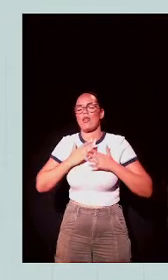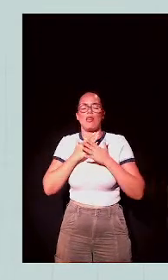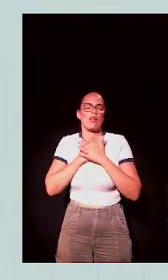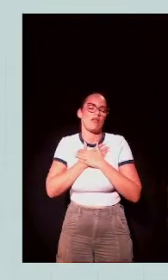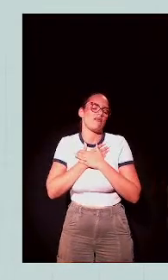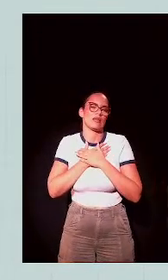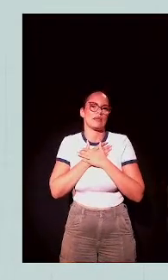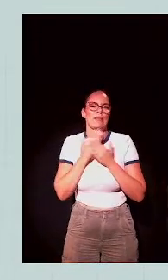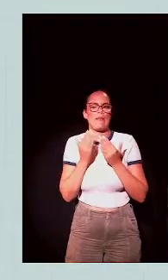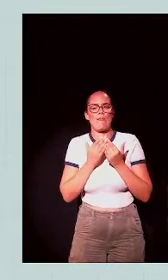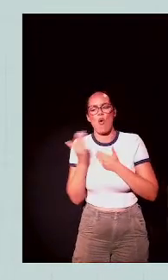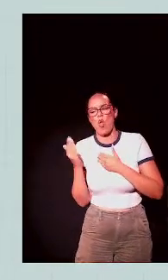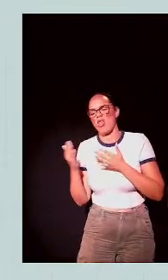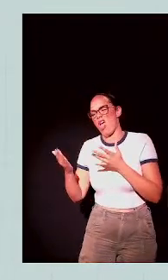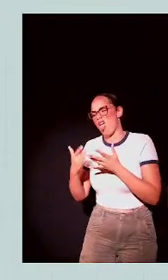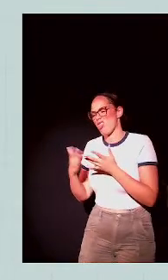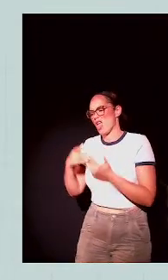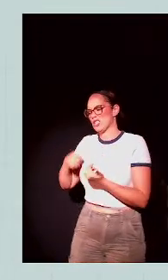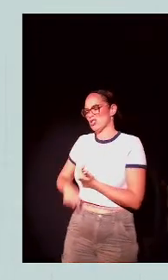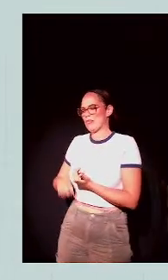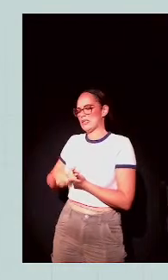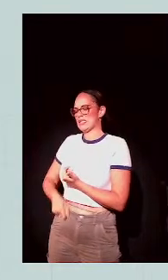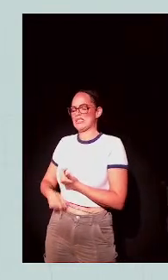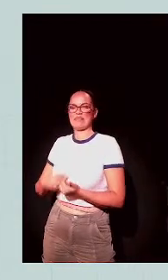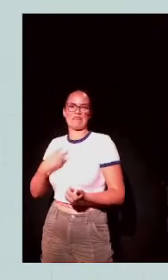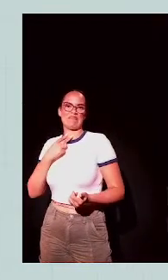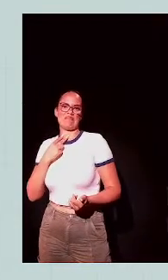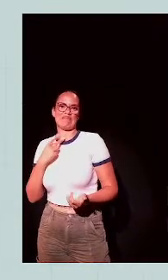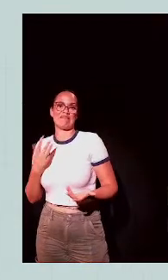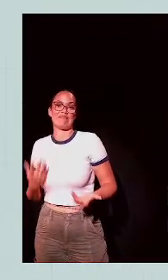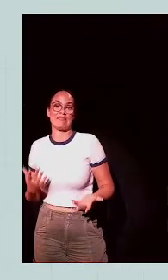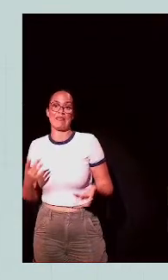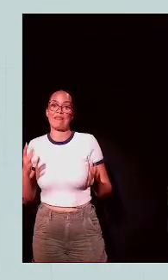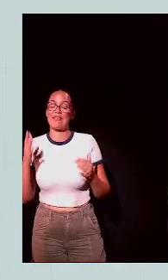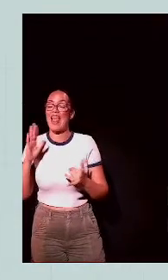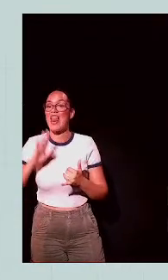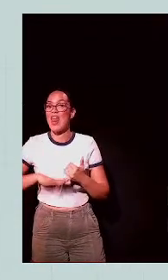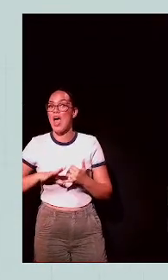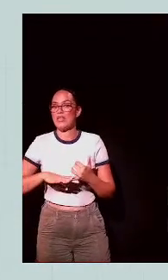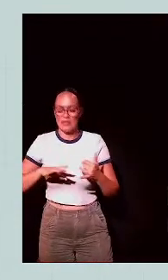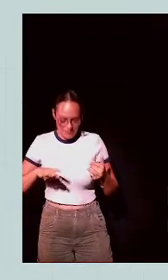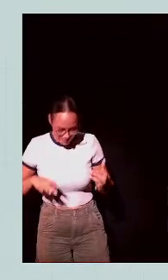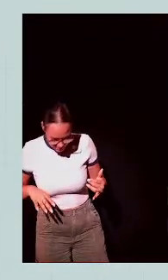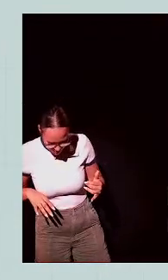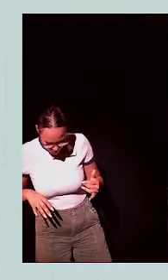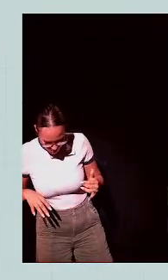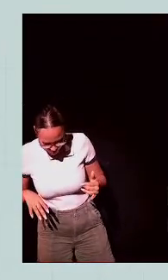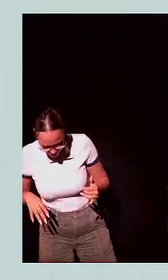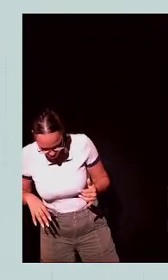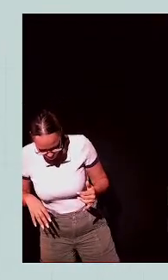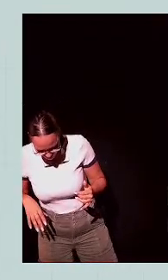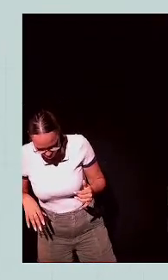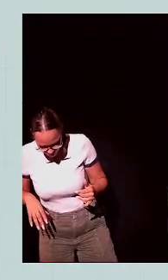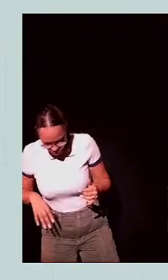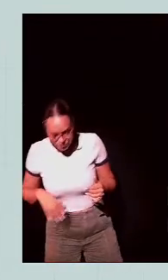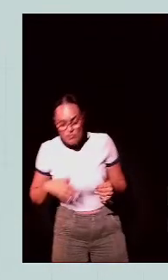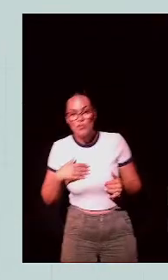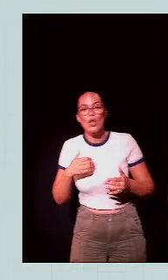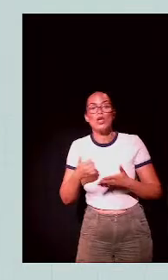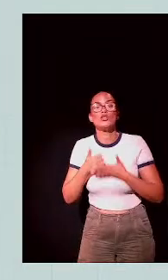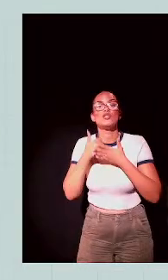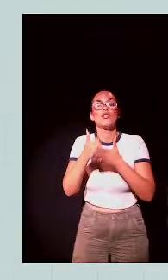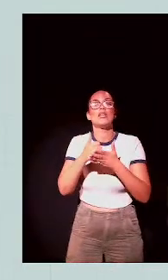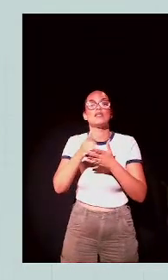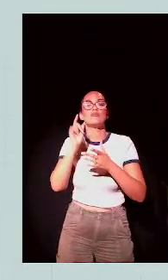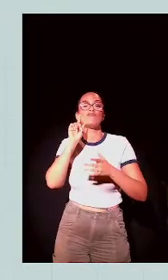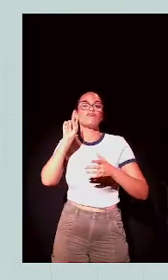instruments haven't necessarily been. And last but not least, I've suggested some starting points that might be of